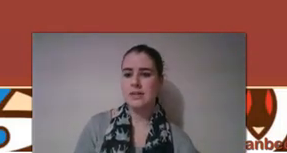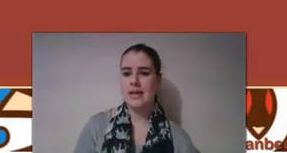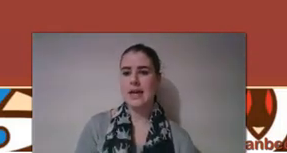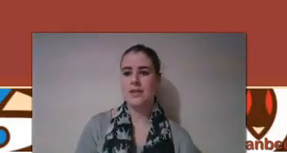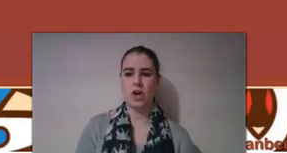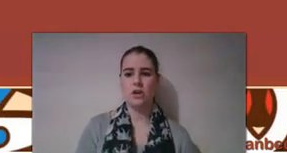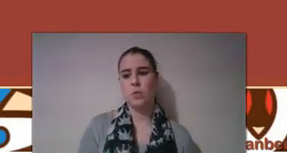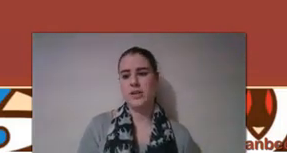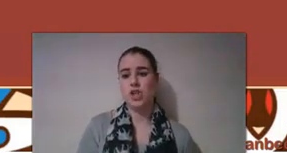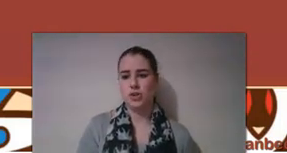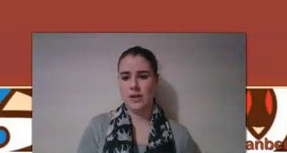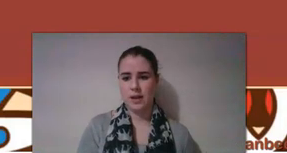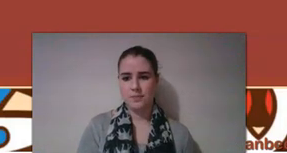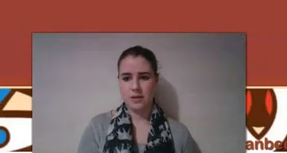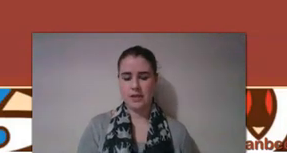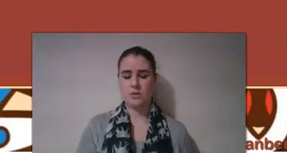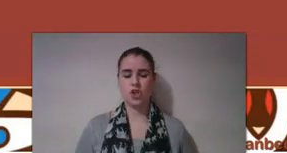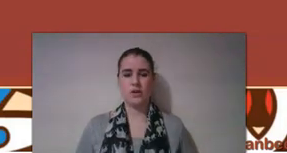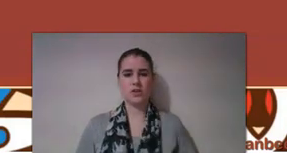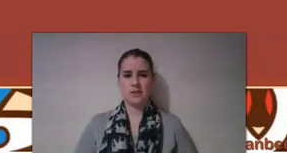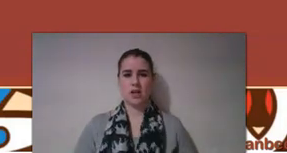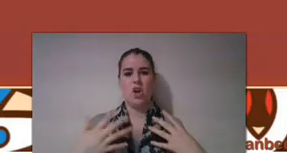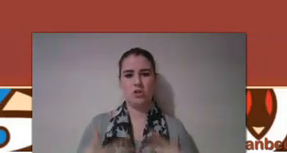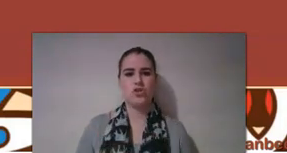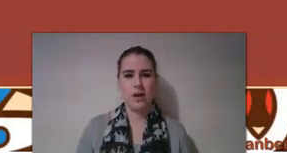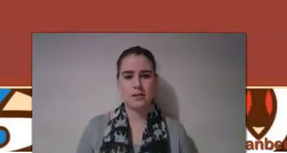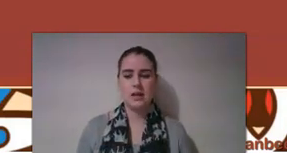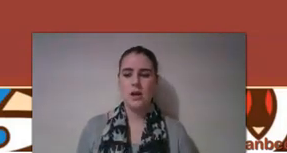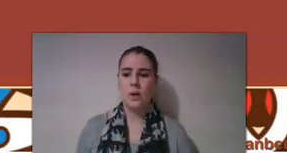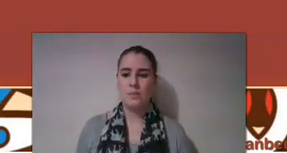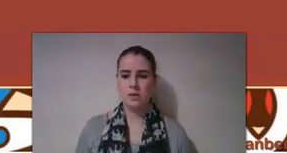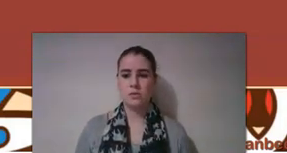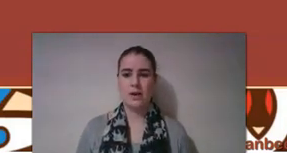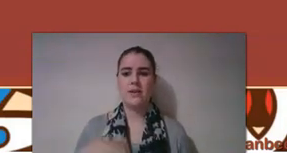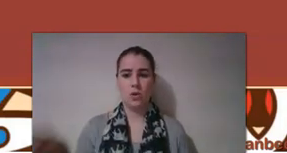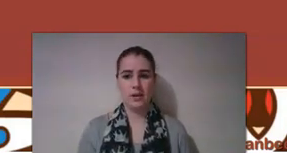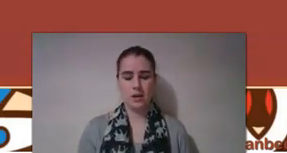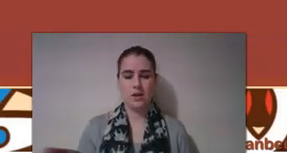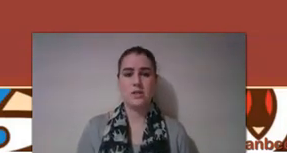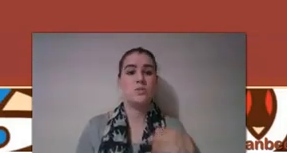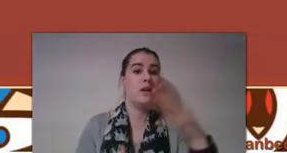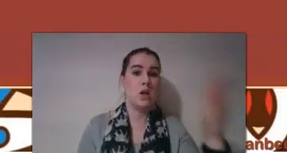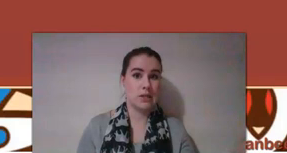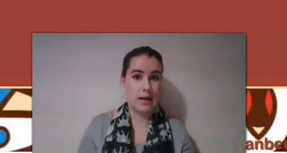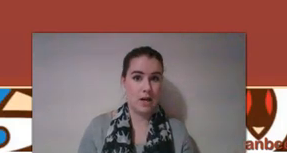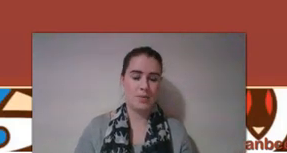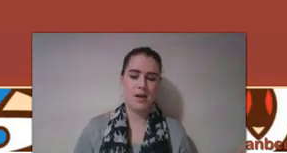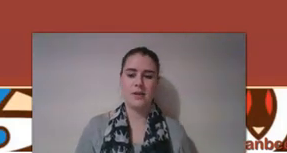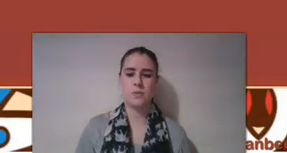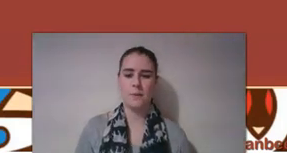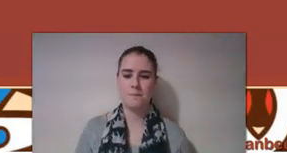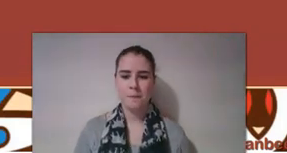Now, you can see here that girls wore a tunic. I say, so a tunic is almost like a long dress, where boys would wear a loincloth, which is what we looked at